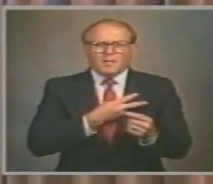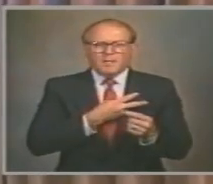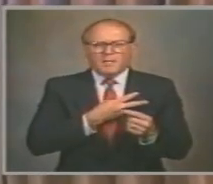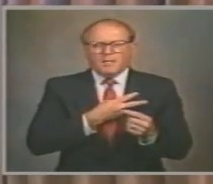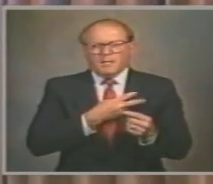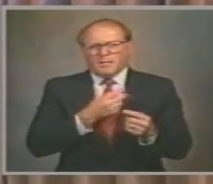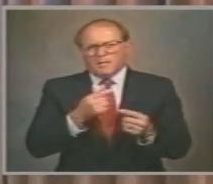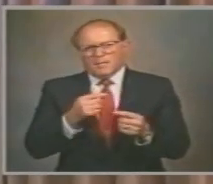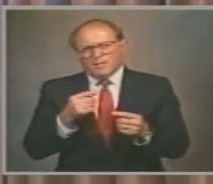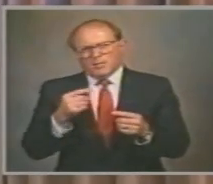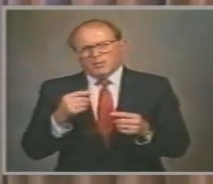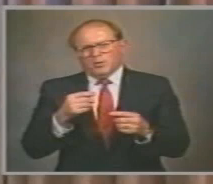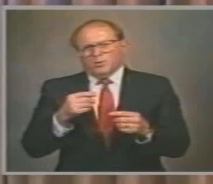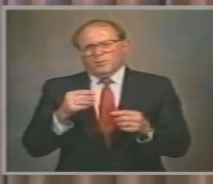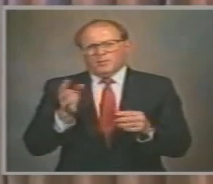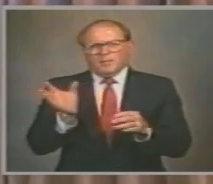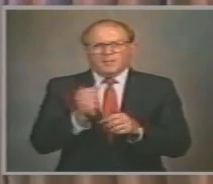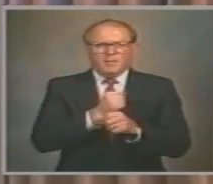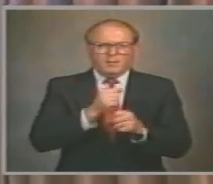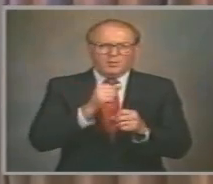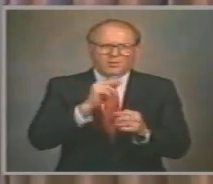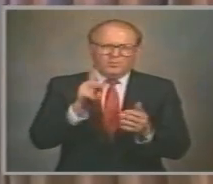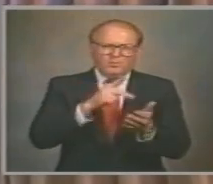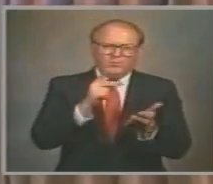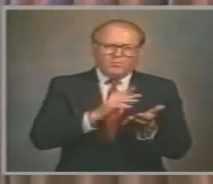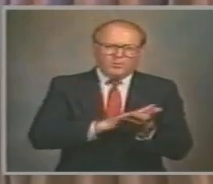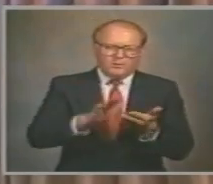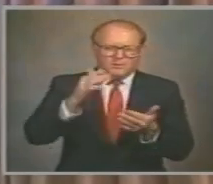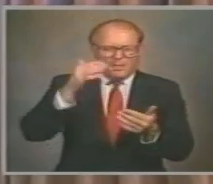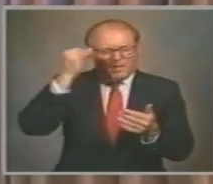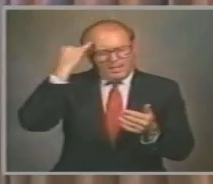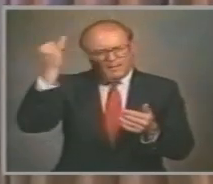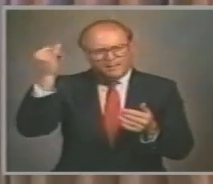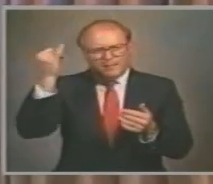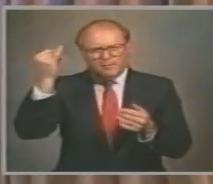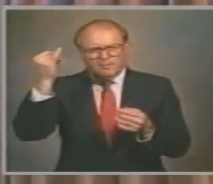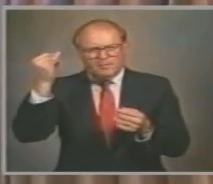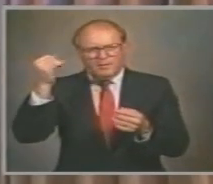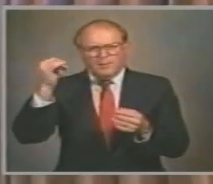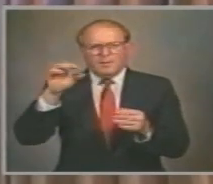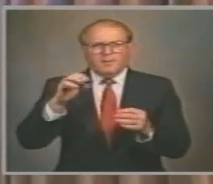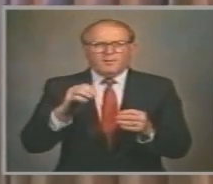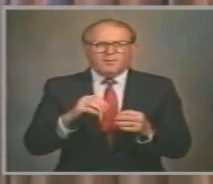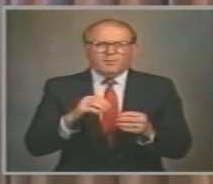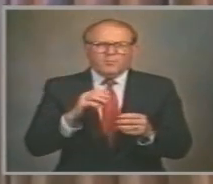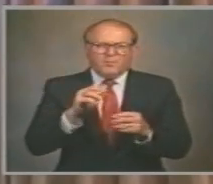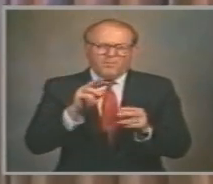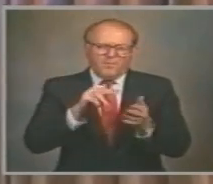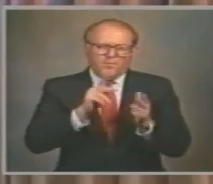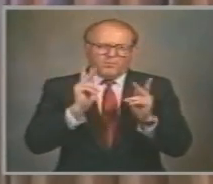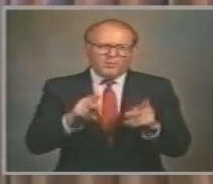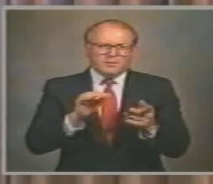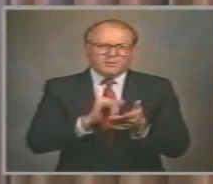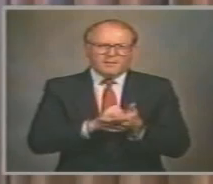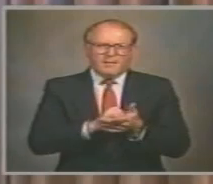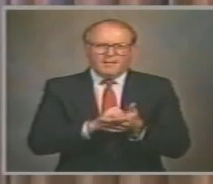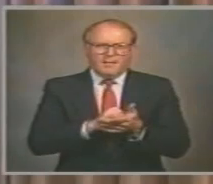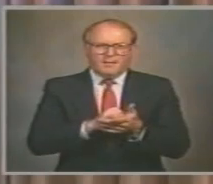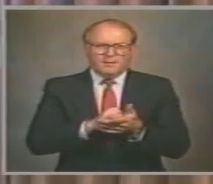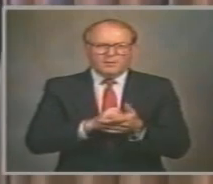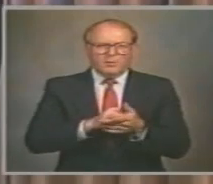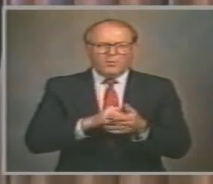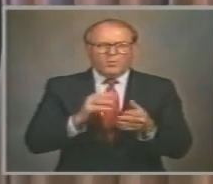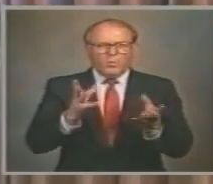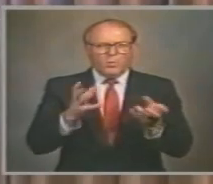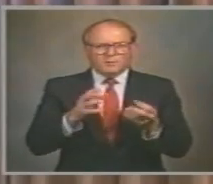essence, most evolutionary thought is cloaked in a philosophy called naturalism. An understanding of naturalism,